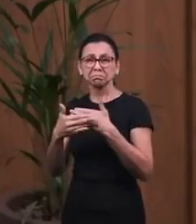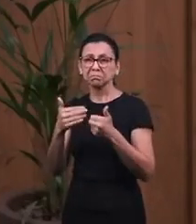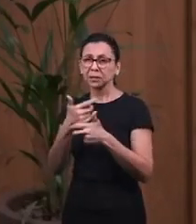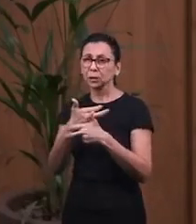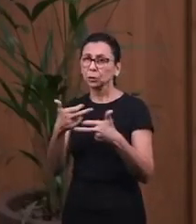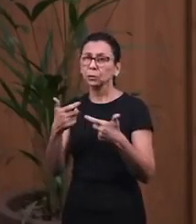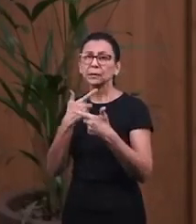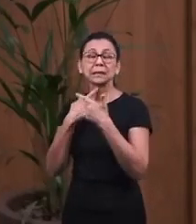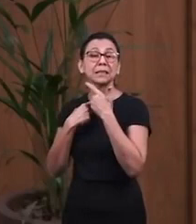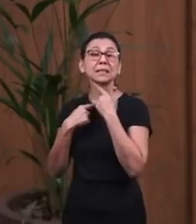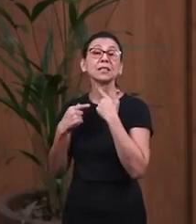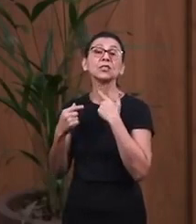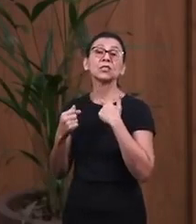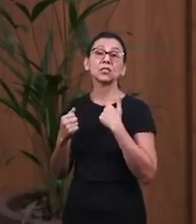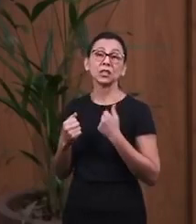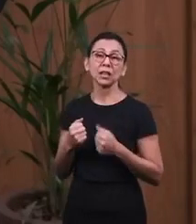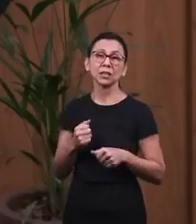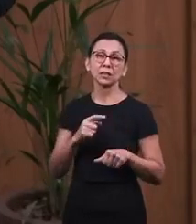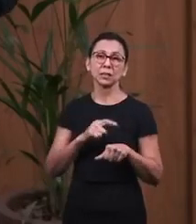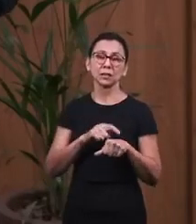throughout this